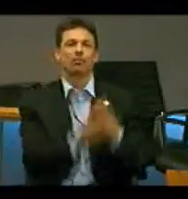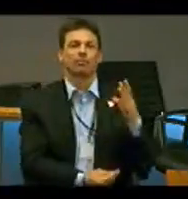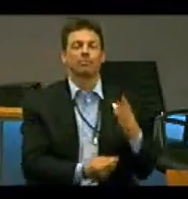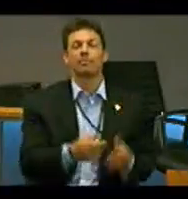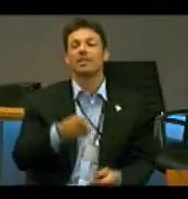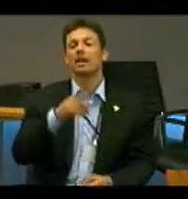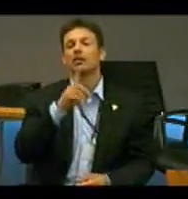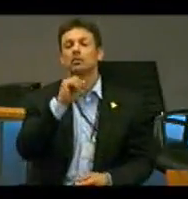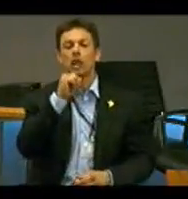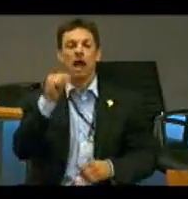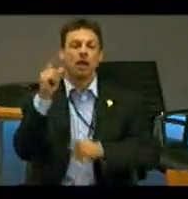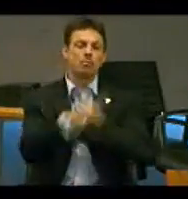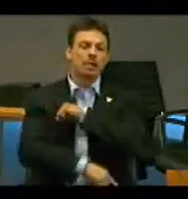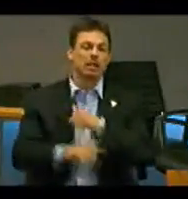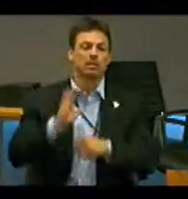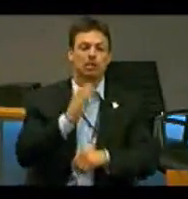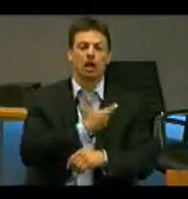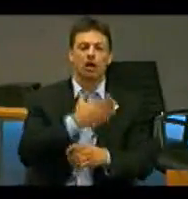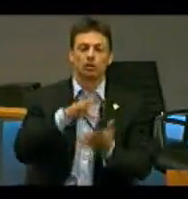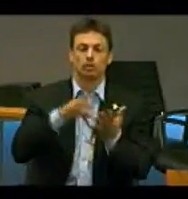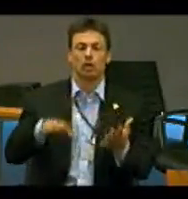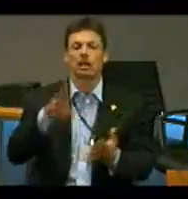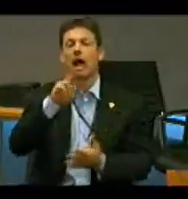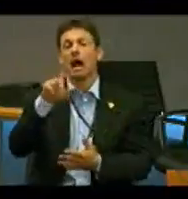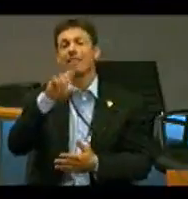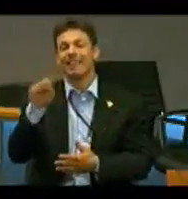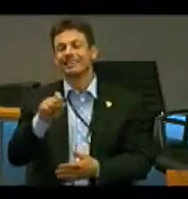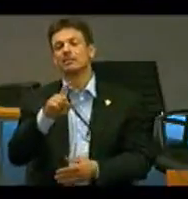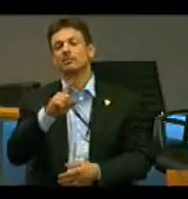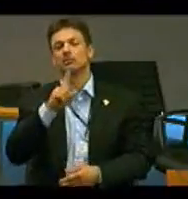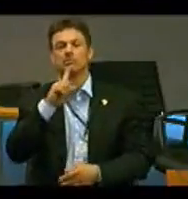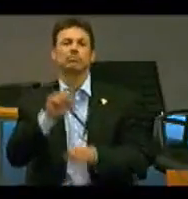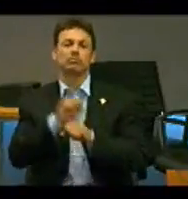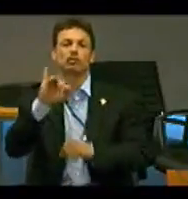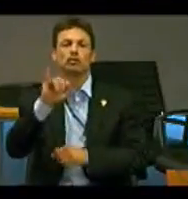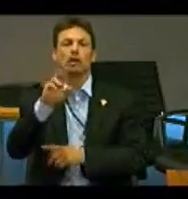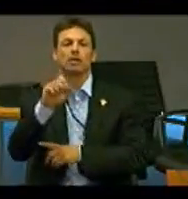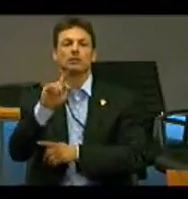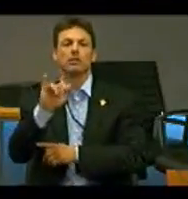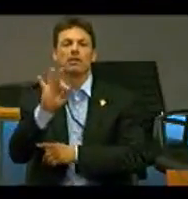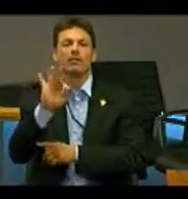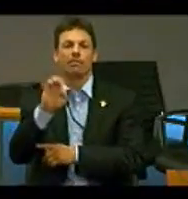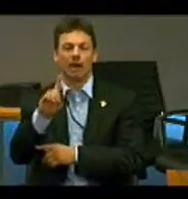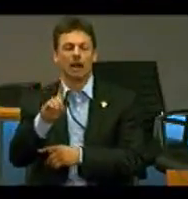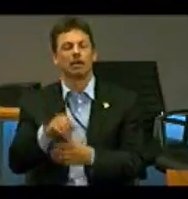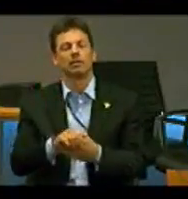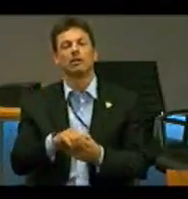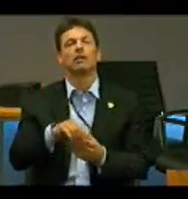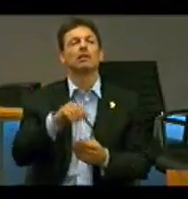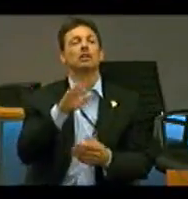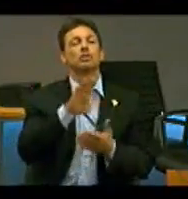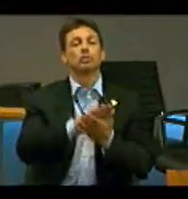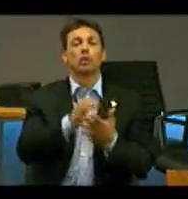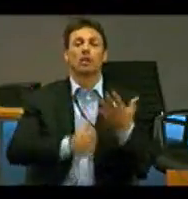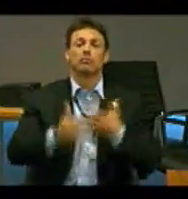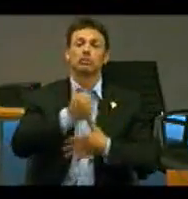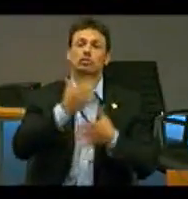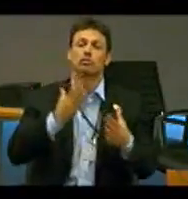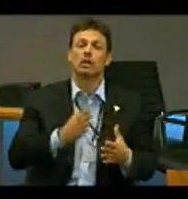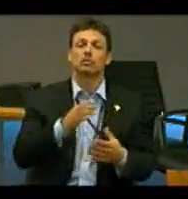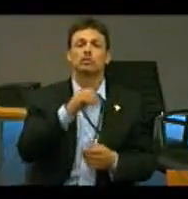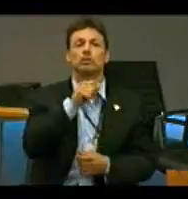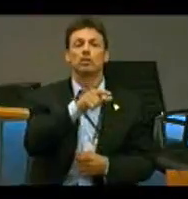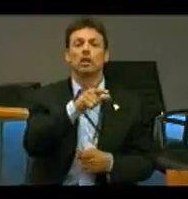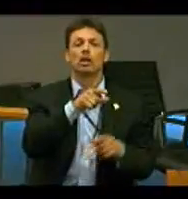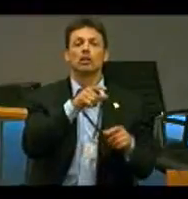it is justified, in quotes there, is naturally understood by school district administrators as don't